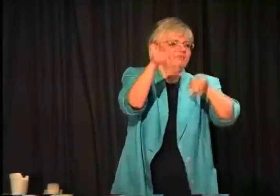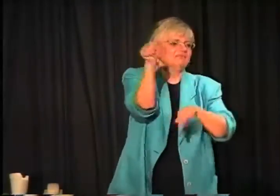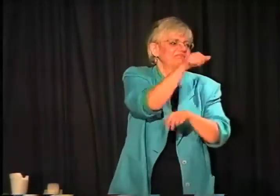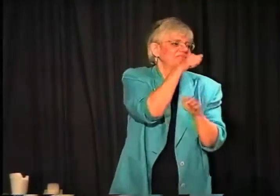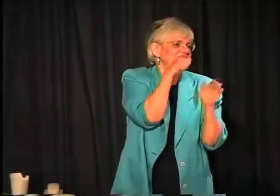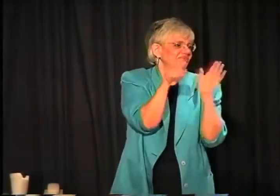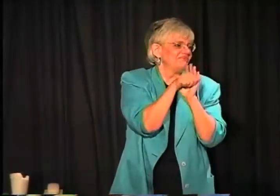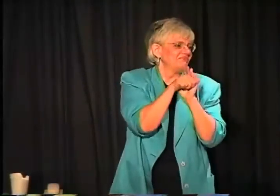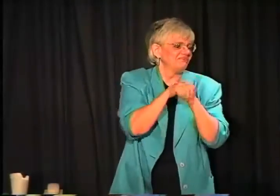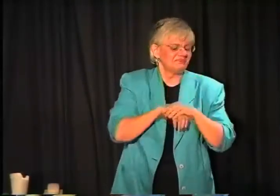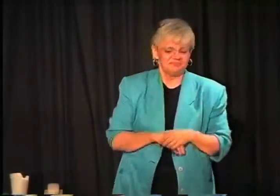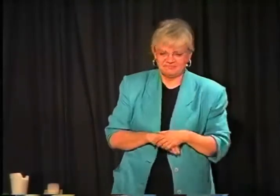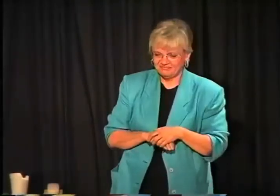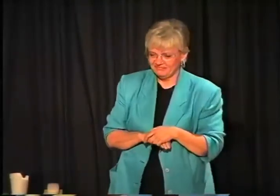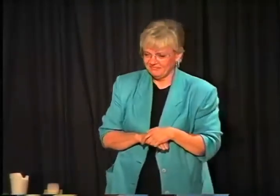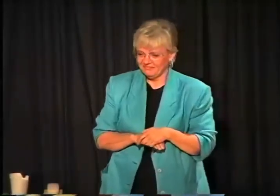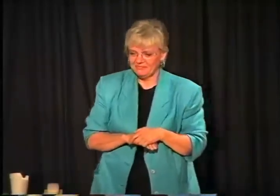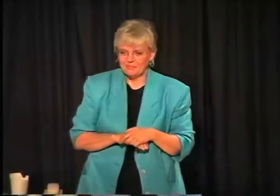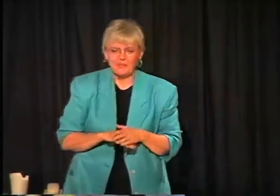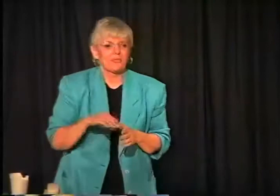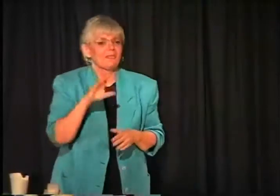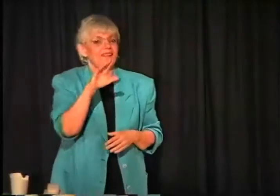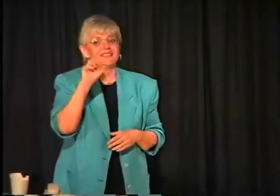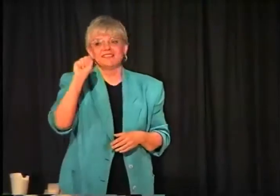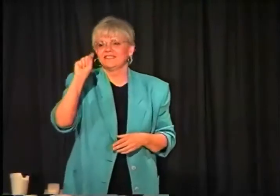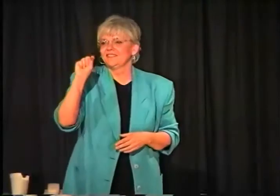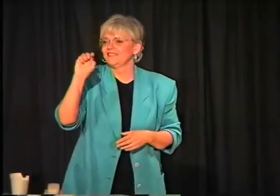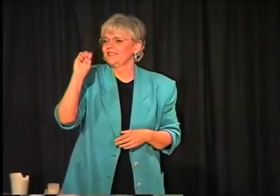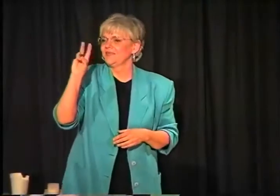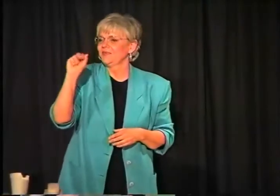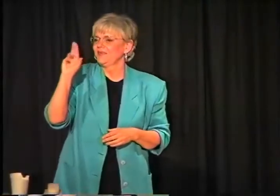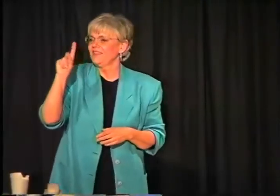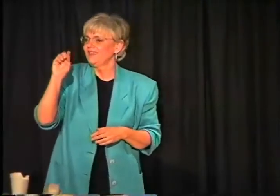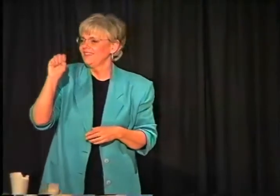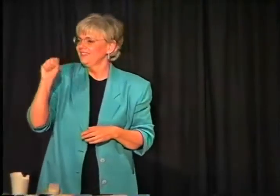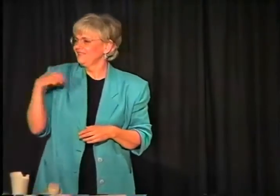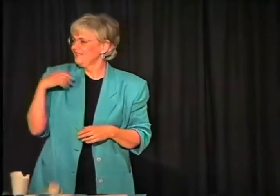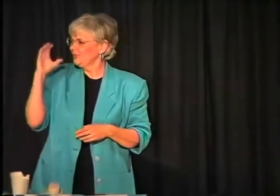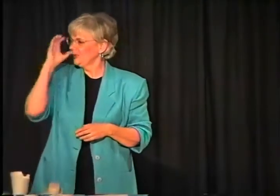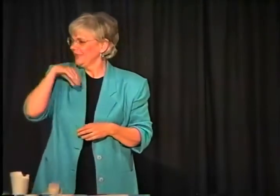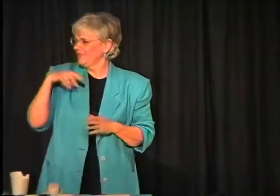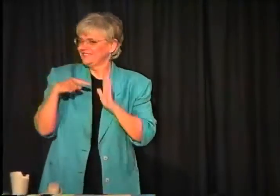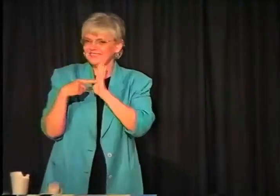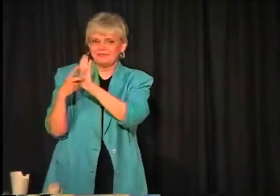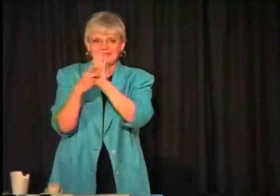Finding the seat is a very difficult business, so they try to do that with give them a little privacy.